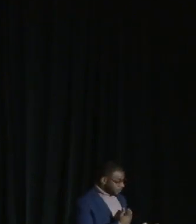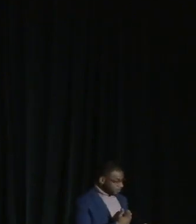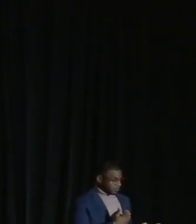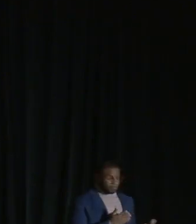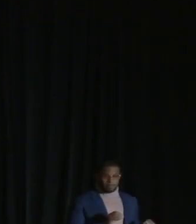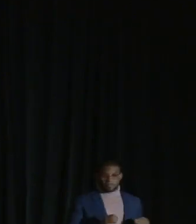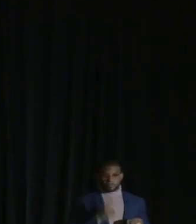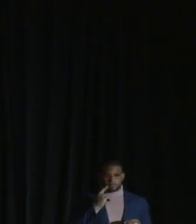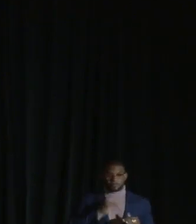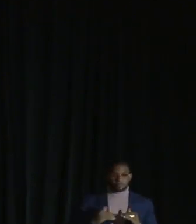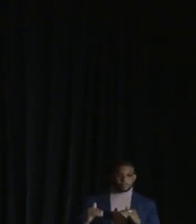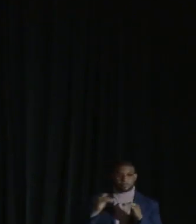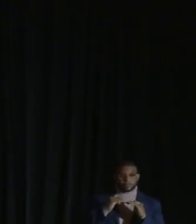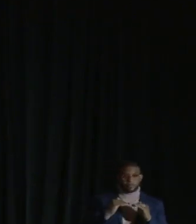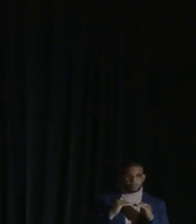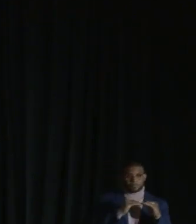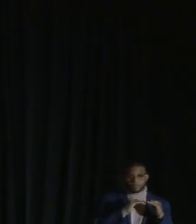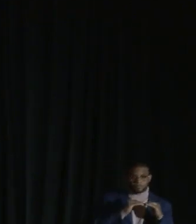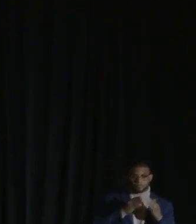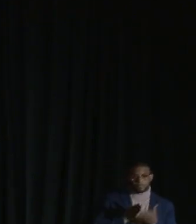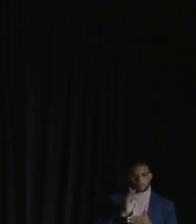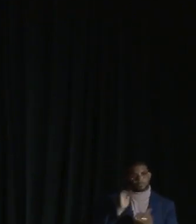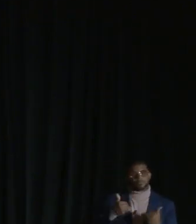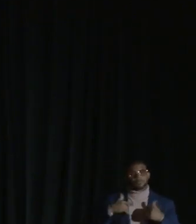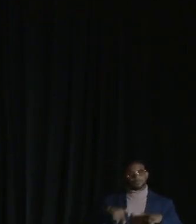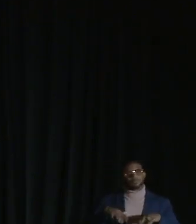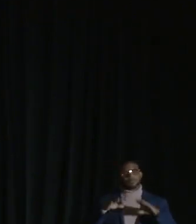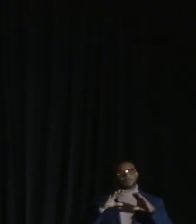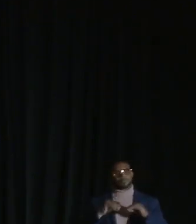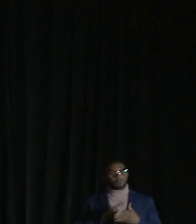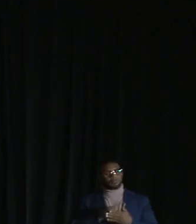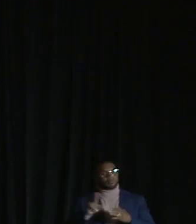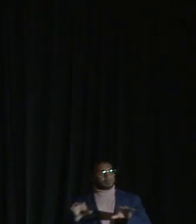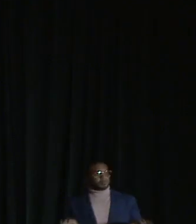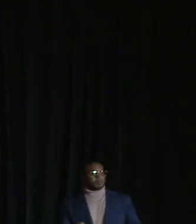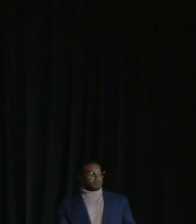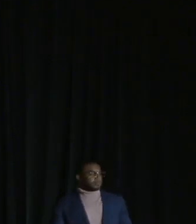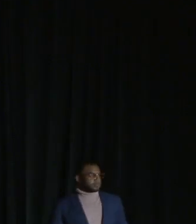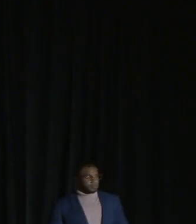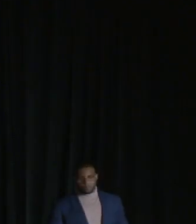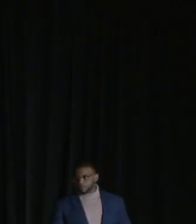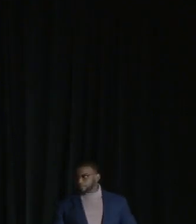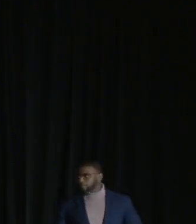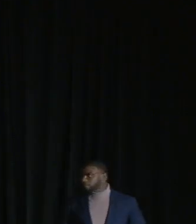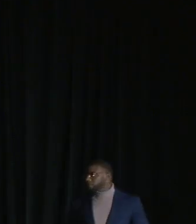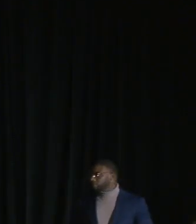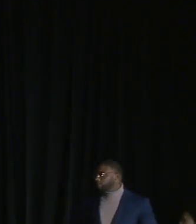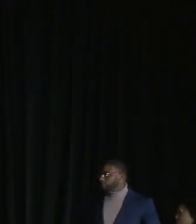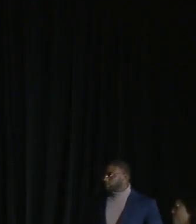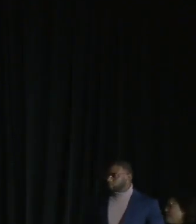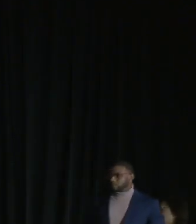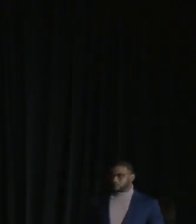Office of Equity and Civil Rights, for having this week of activities.